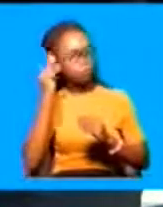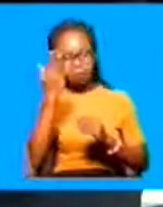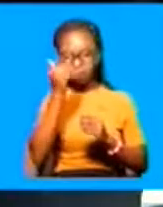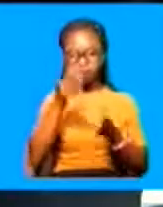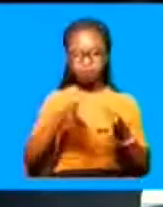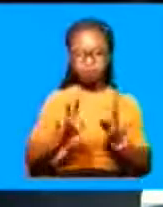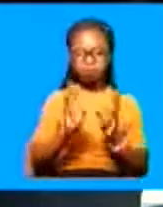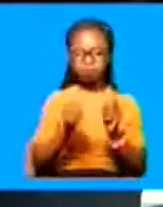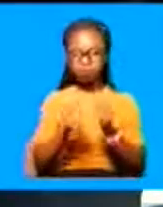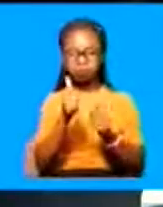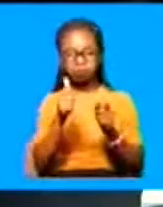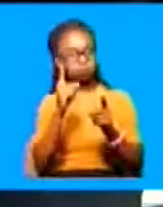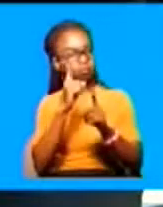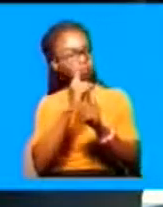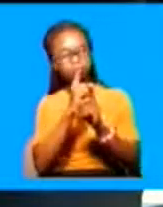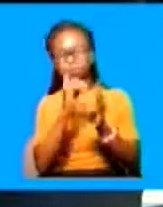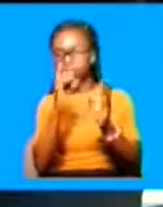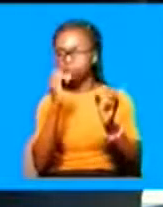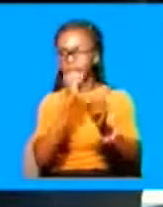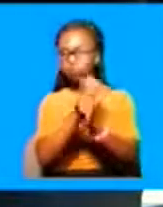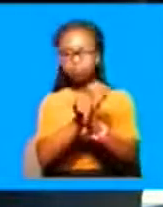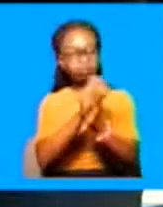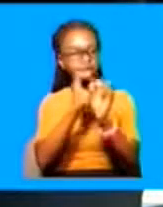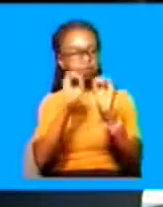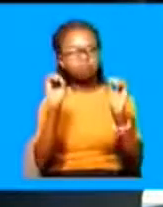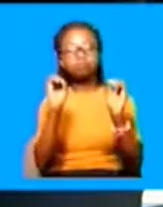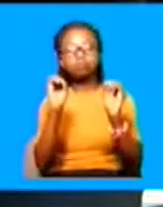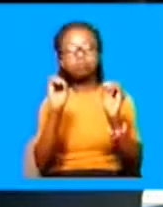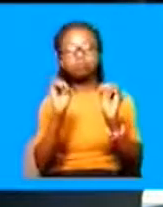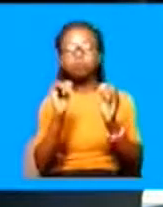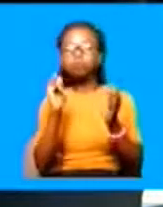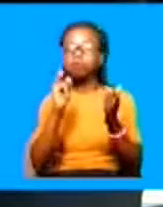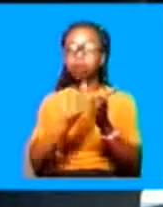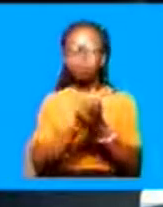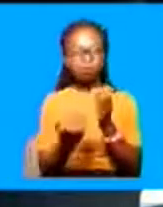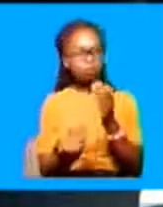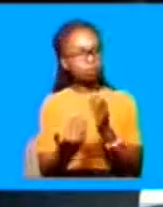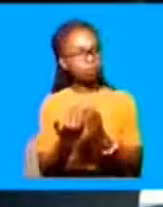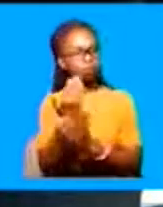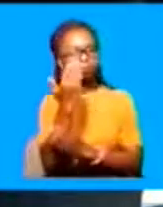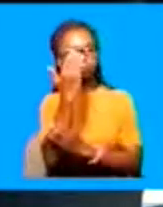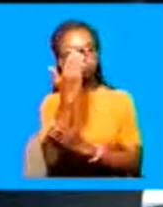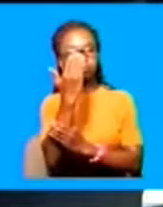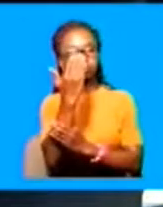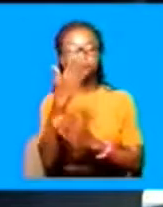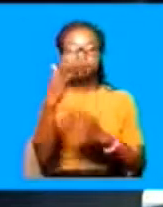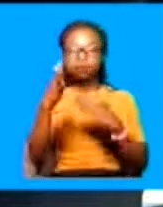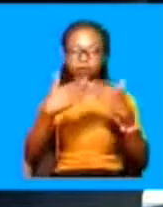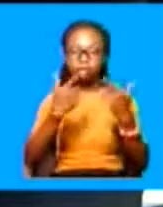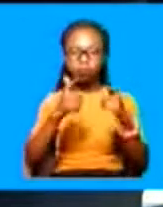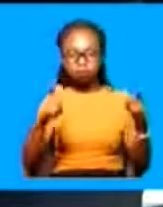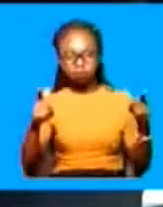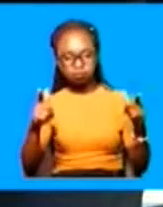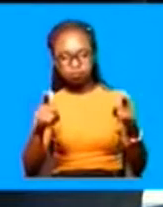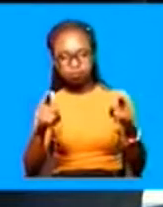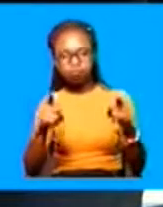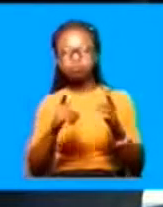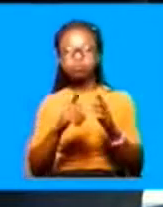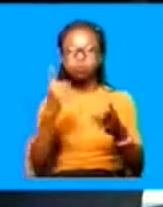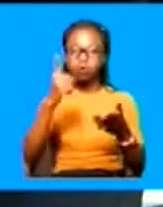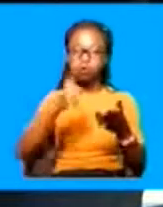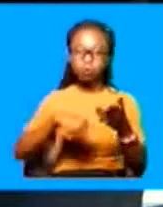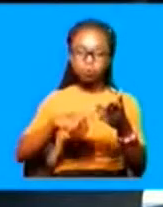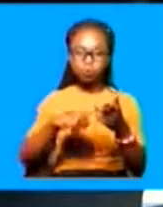goeko maponono ok ne nyal geng' e kinde mane gidongo, mano ok nomono gidongo ka gipuonjore wuoyo gi ranyisi kata sign language,